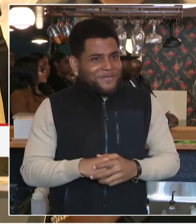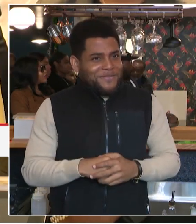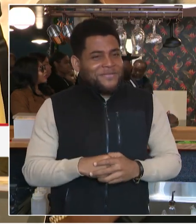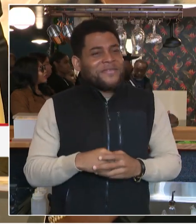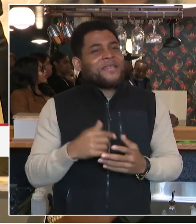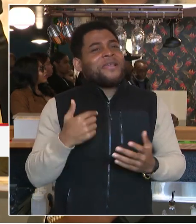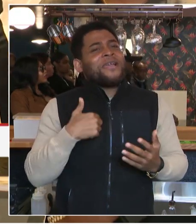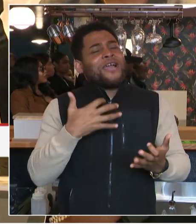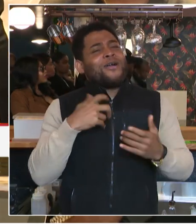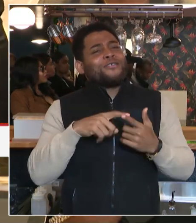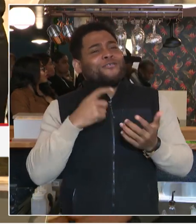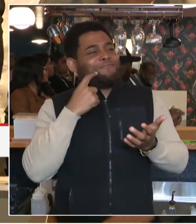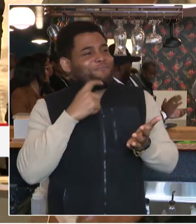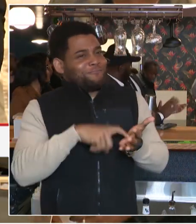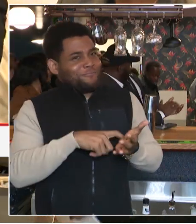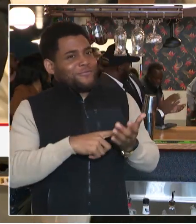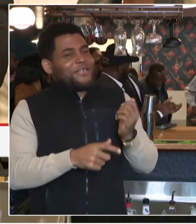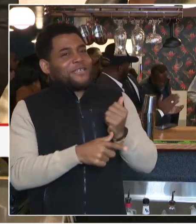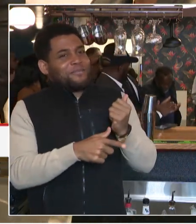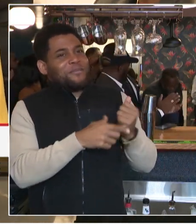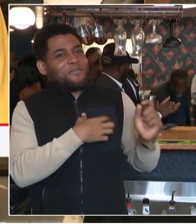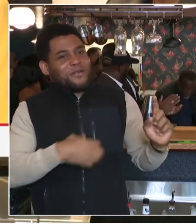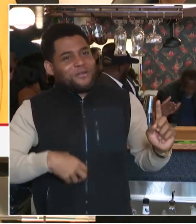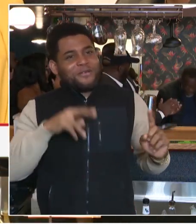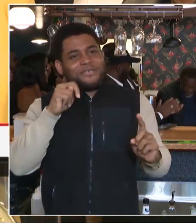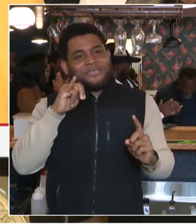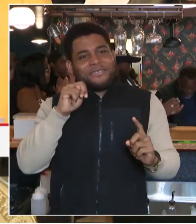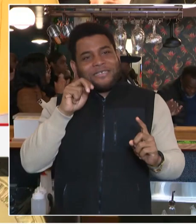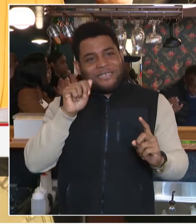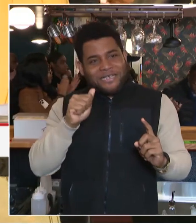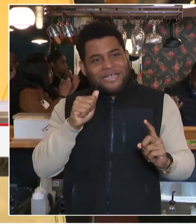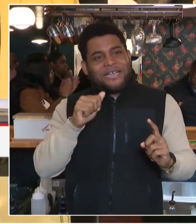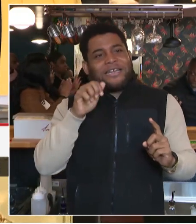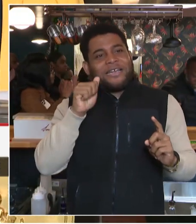Mayor Nina Albert. Give Deputy Mayor a big round of applause.